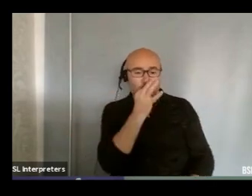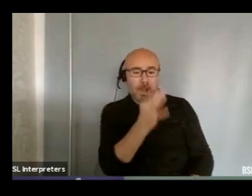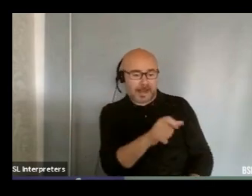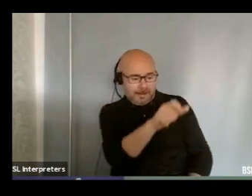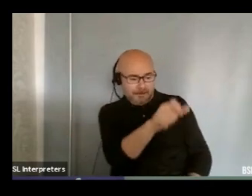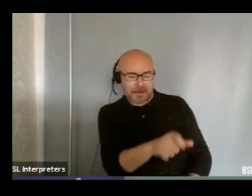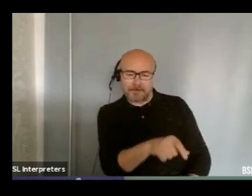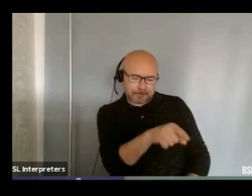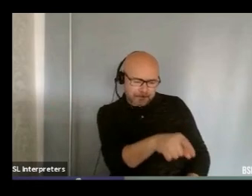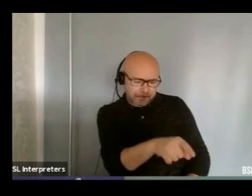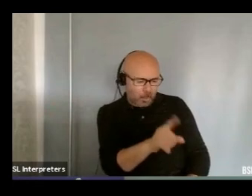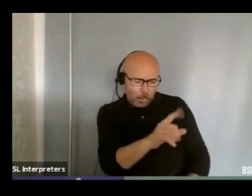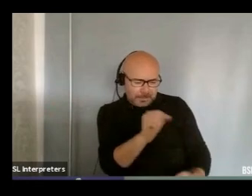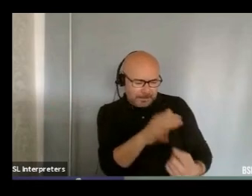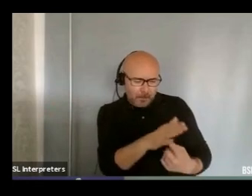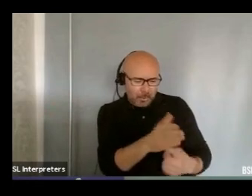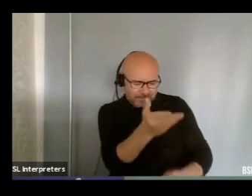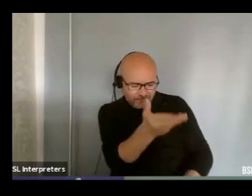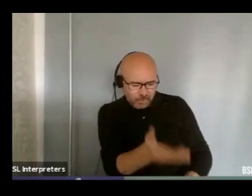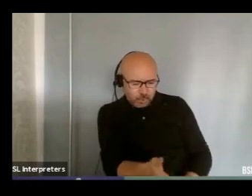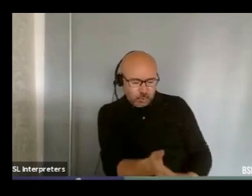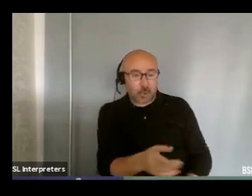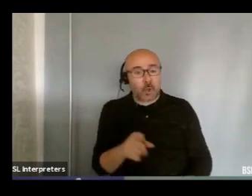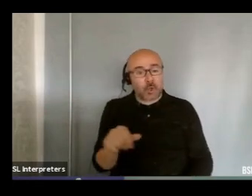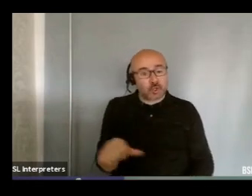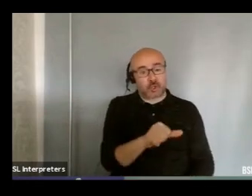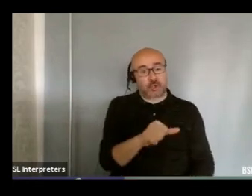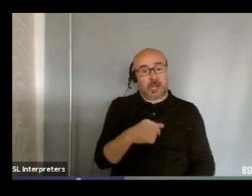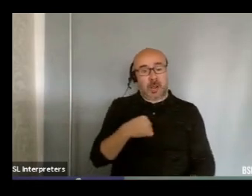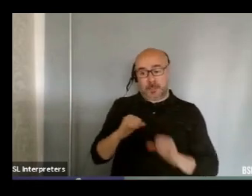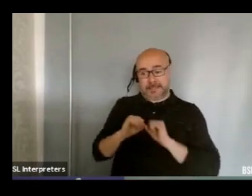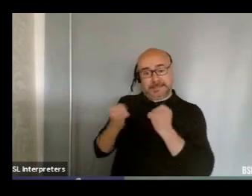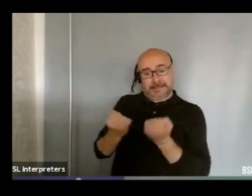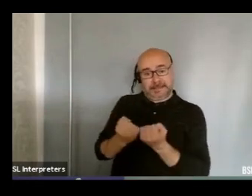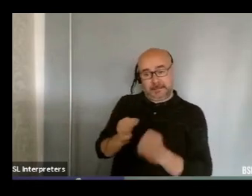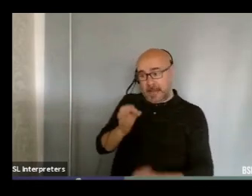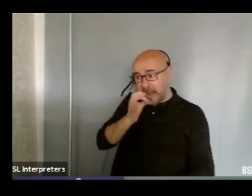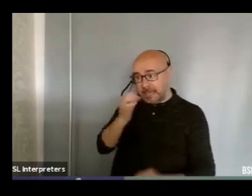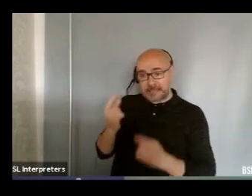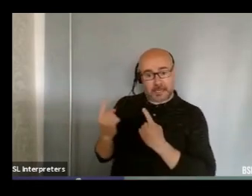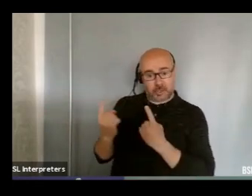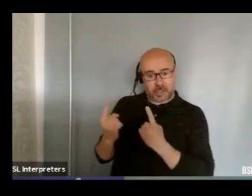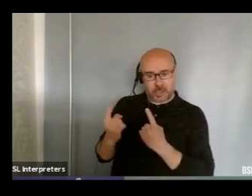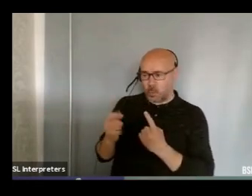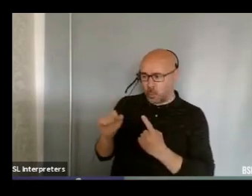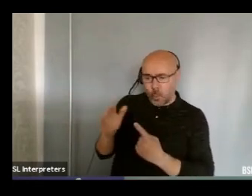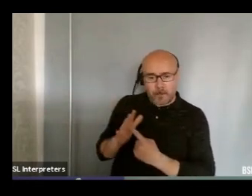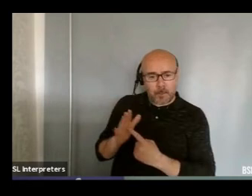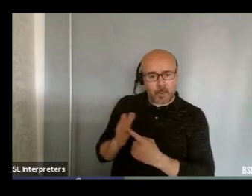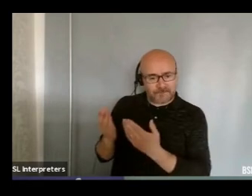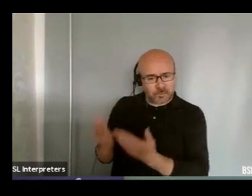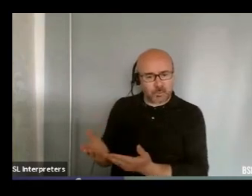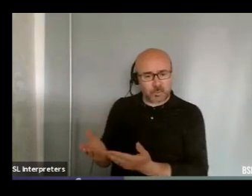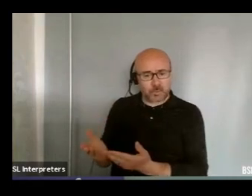what matters to you, but we have to ask our team members what matters to you. We have to really anticipate